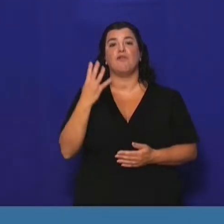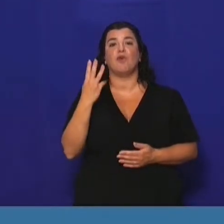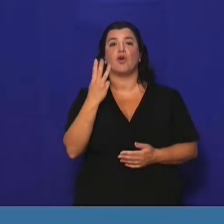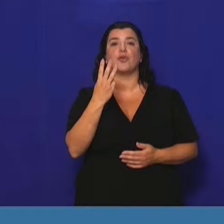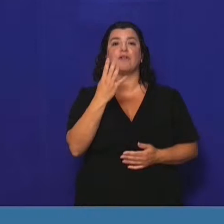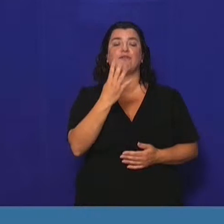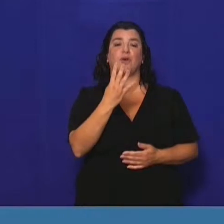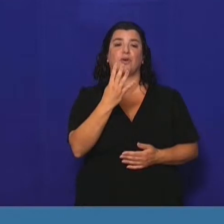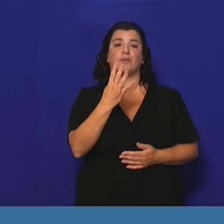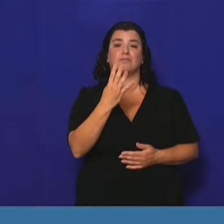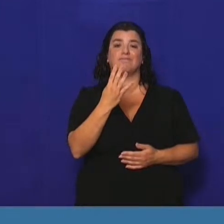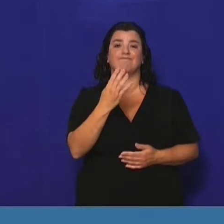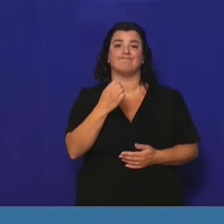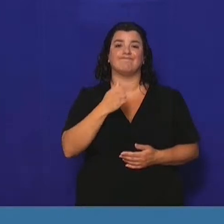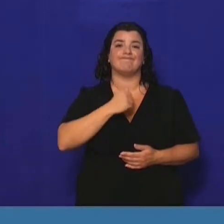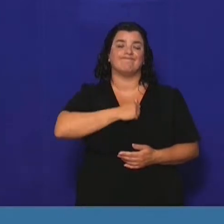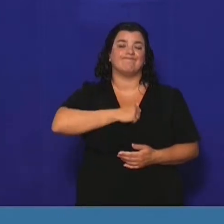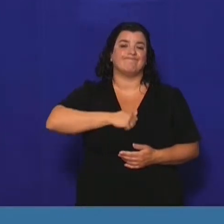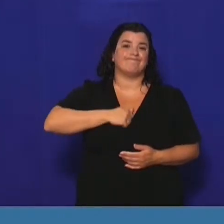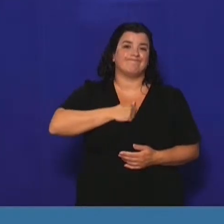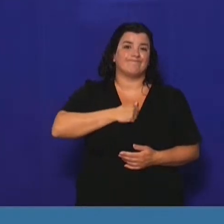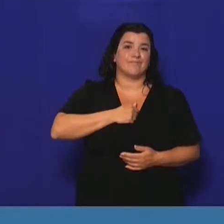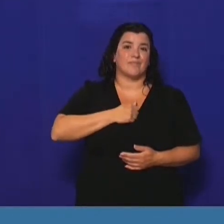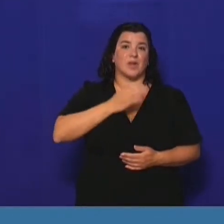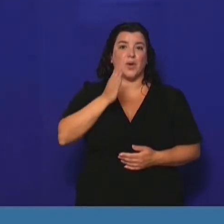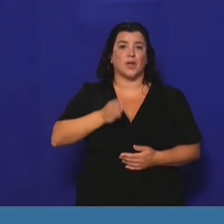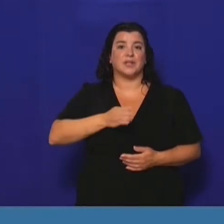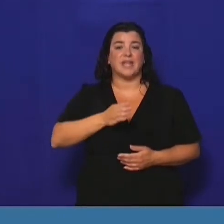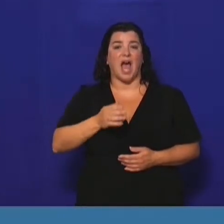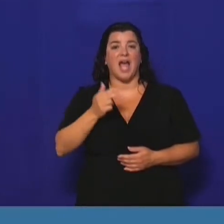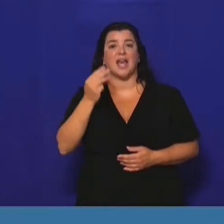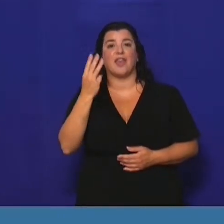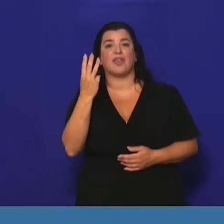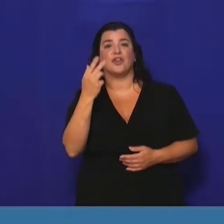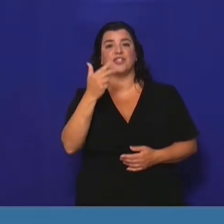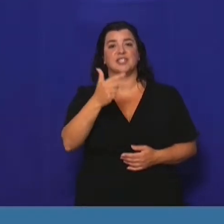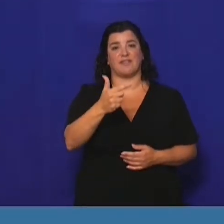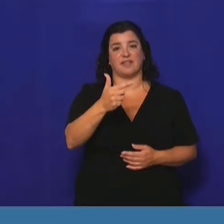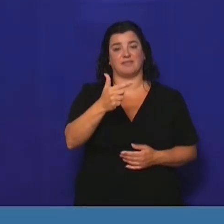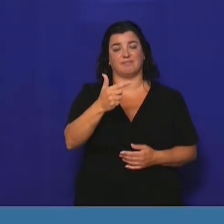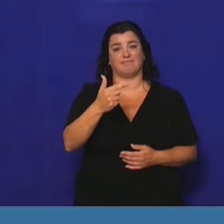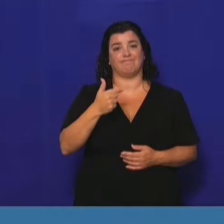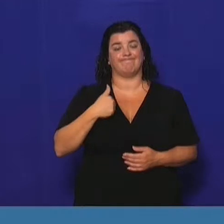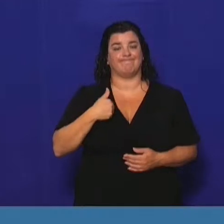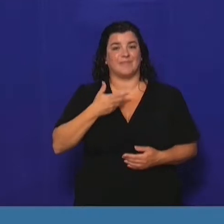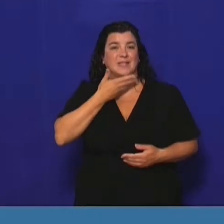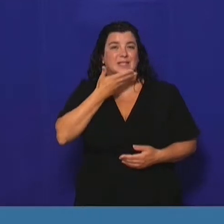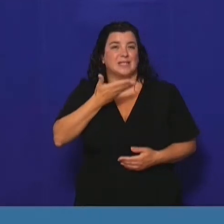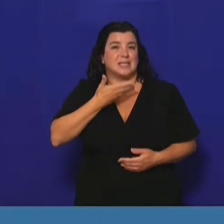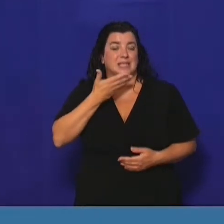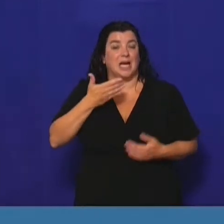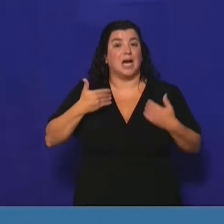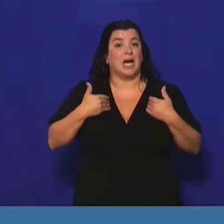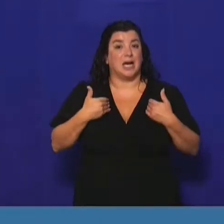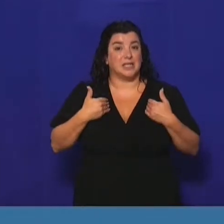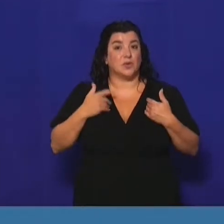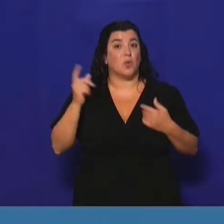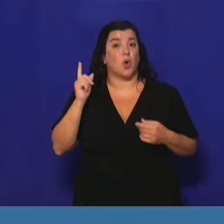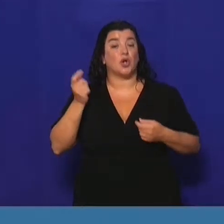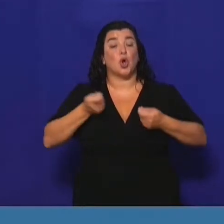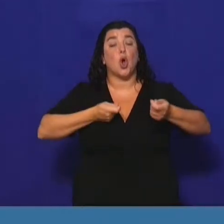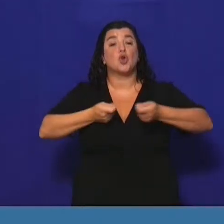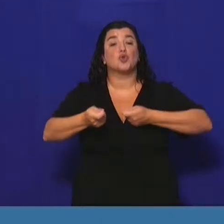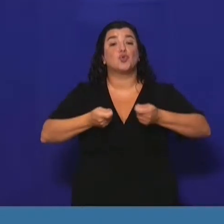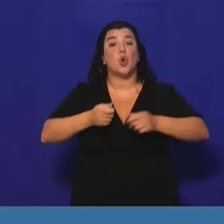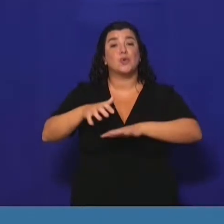37 deaths. Our message is that we need to continue to take control of the situation. Each one of us can do